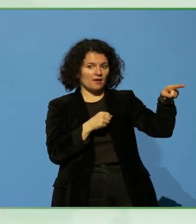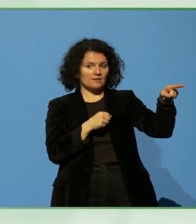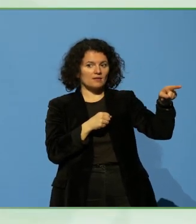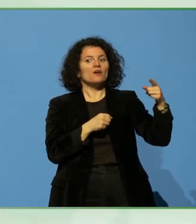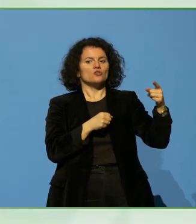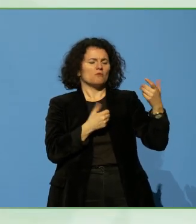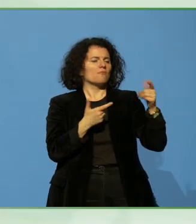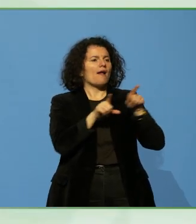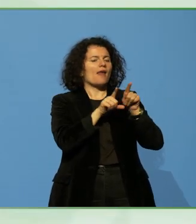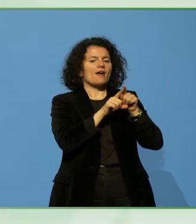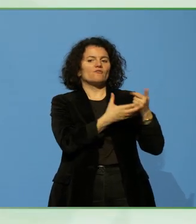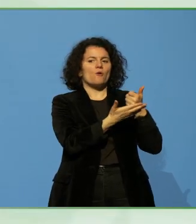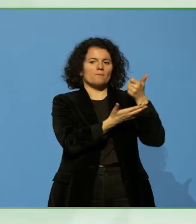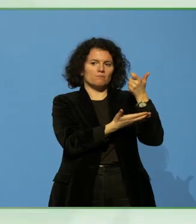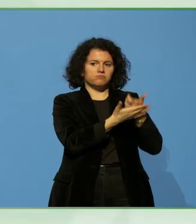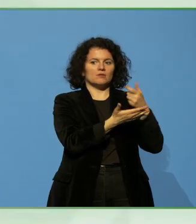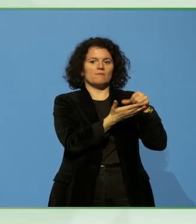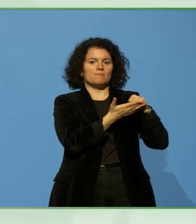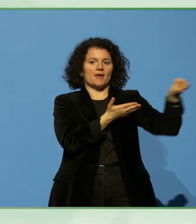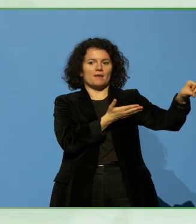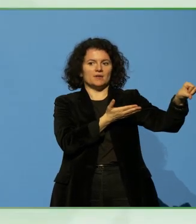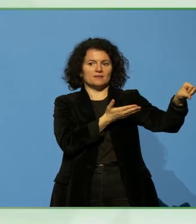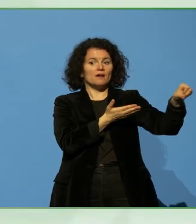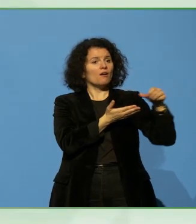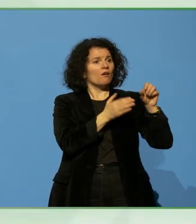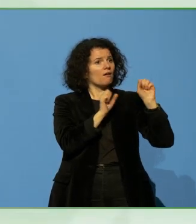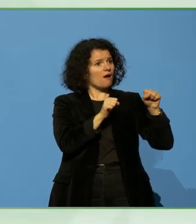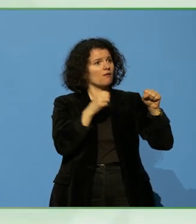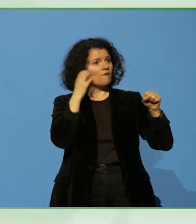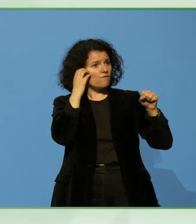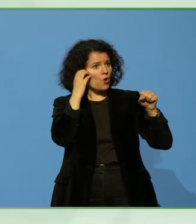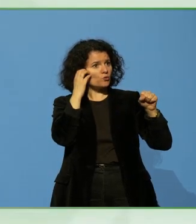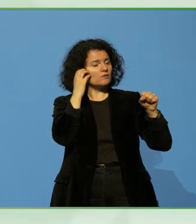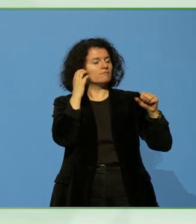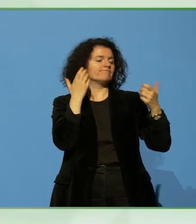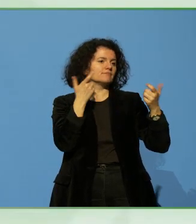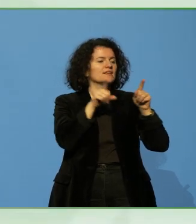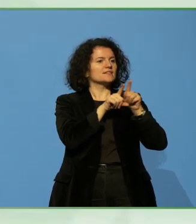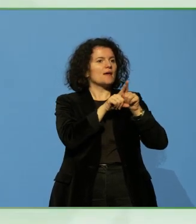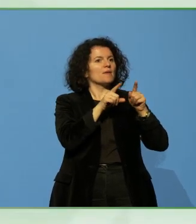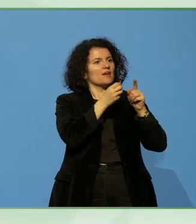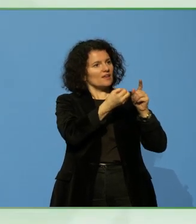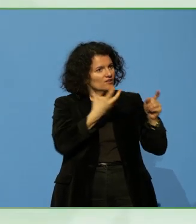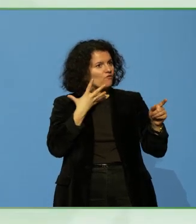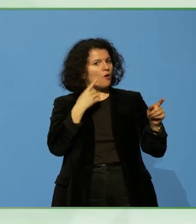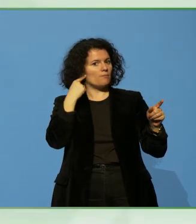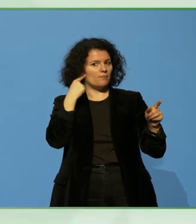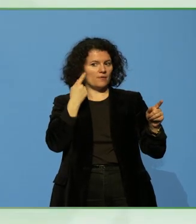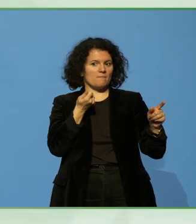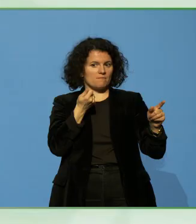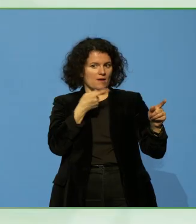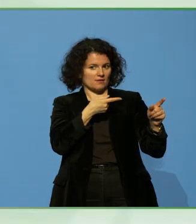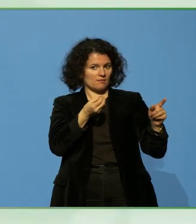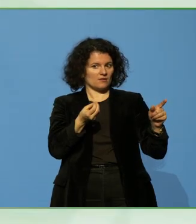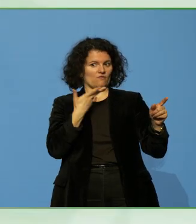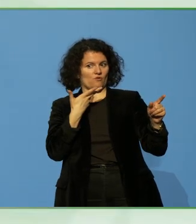mobile, so you know the amount in advance. And actually the information from the POS terminal is available in your banking